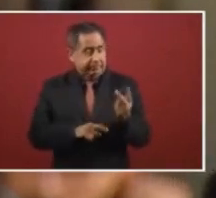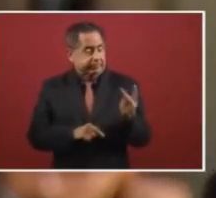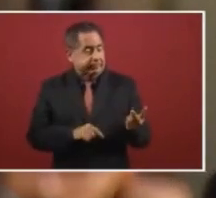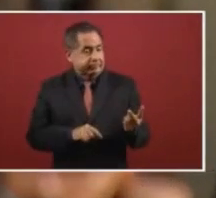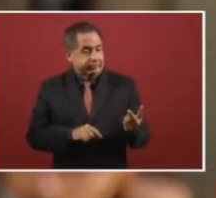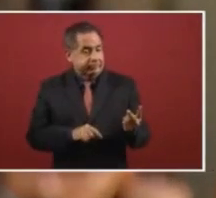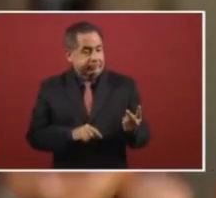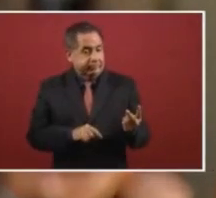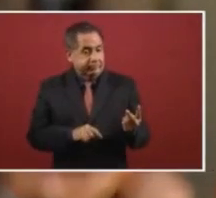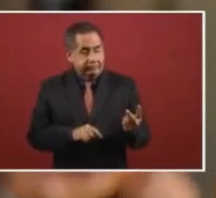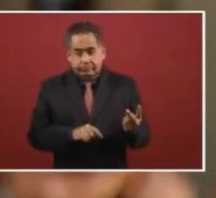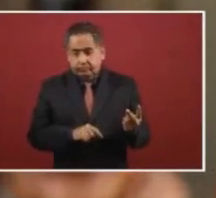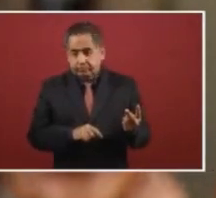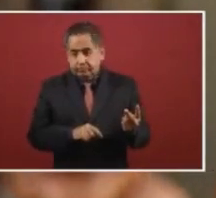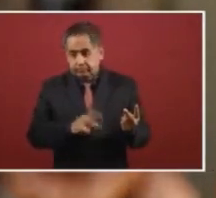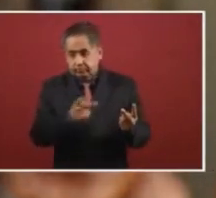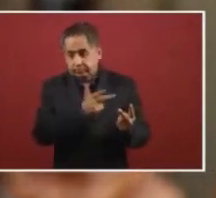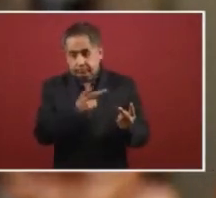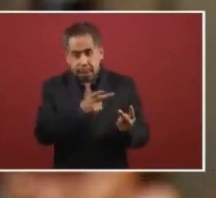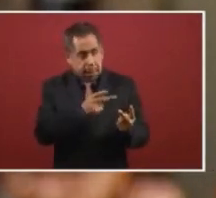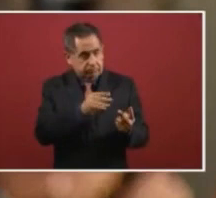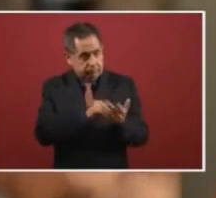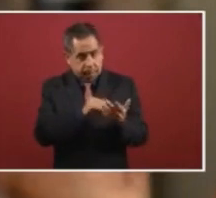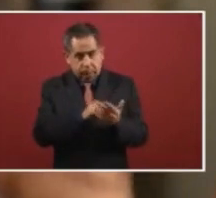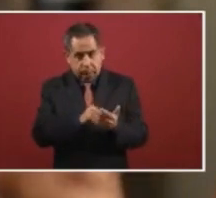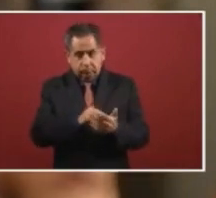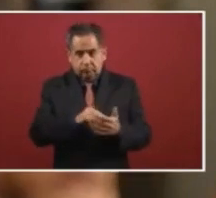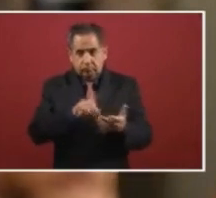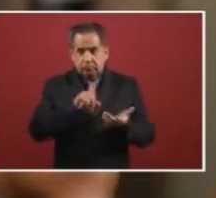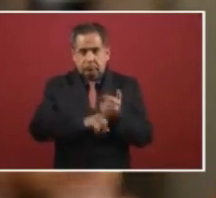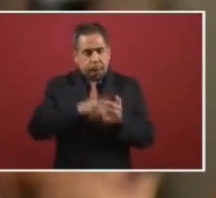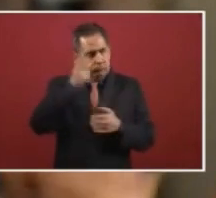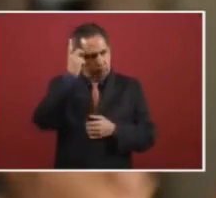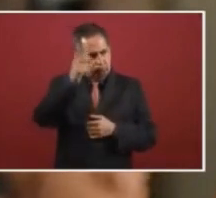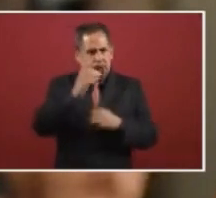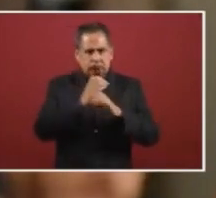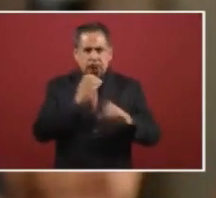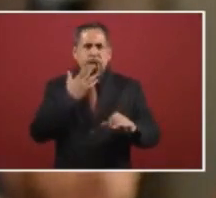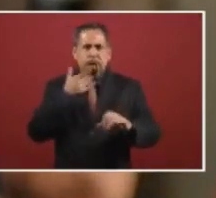to make some deals that were